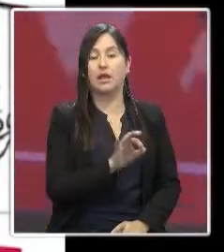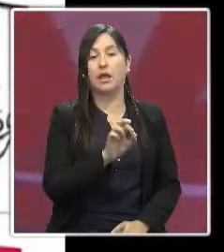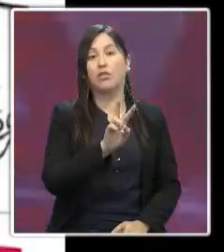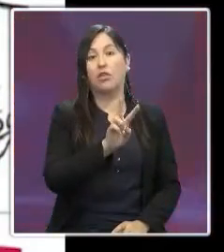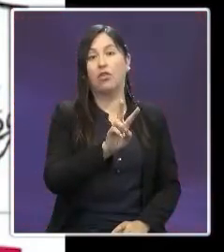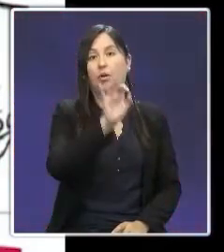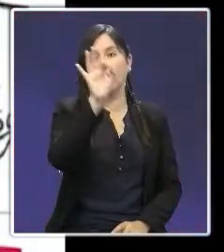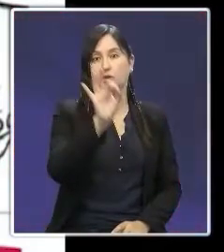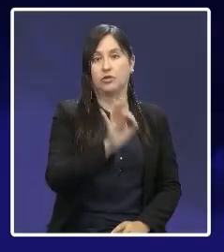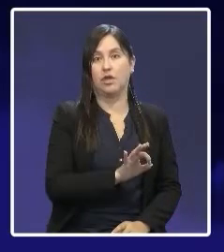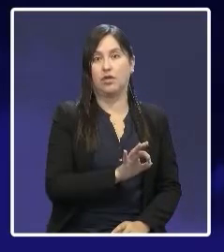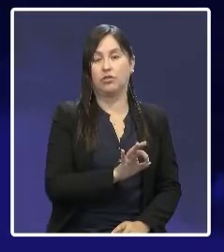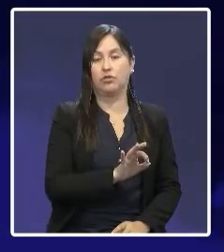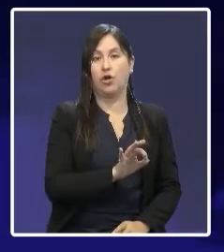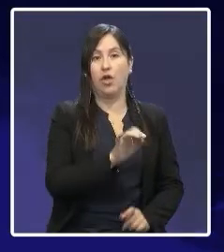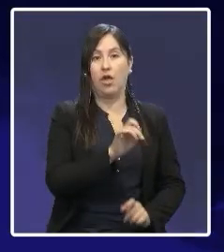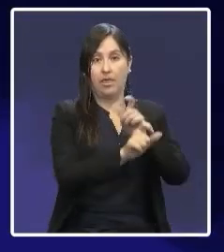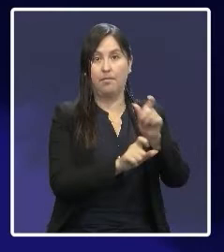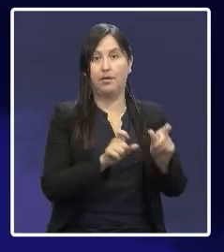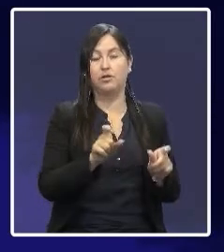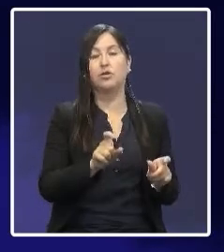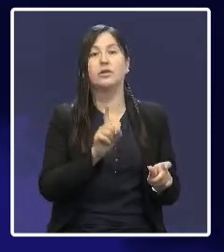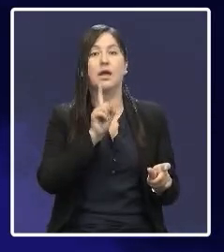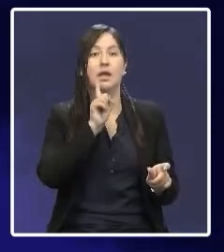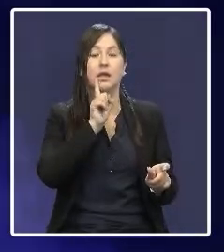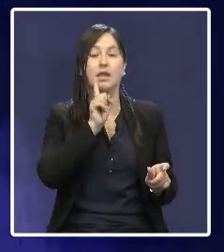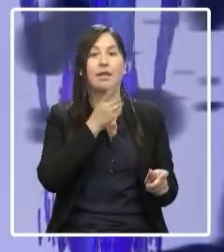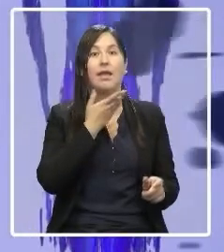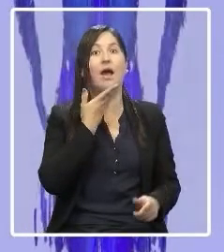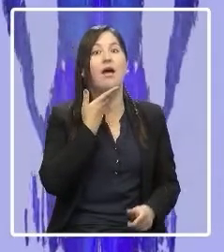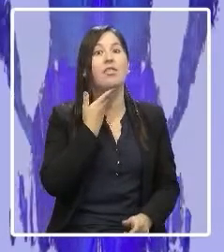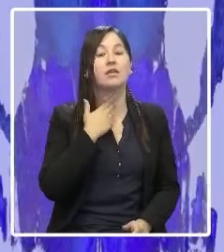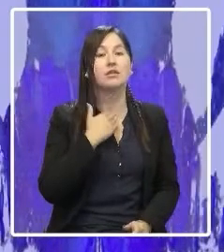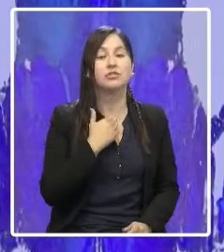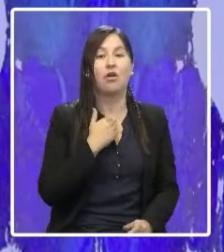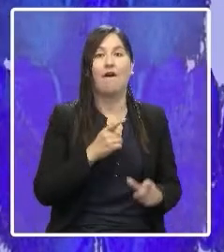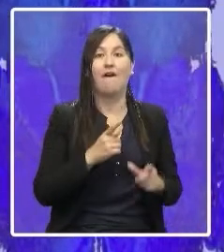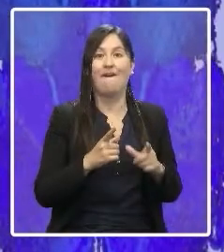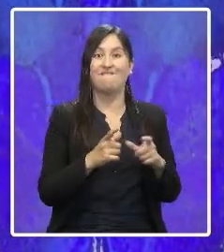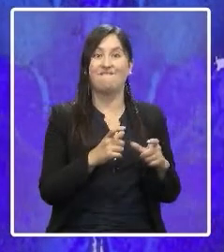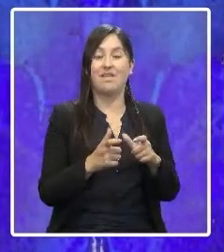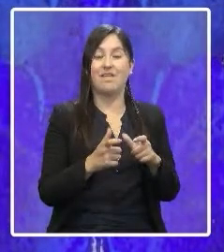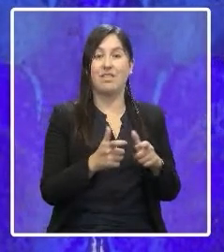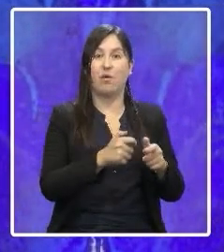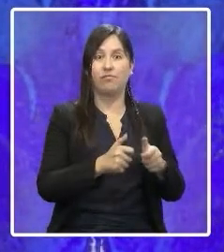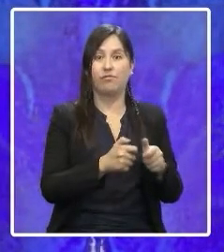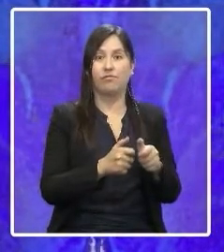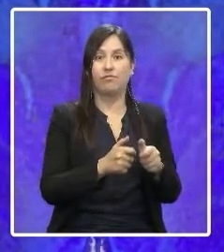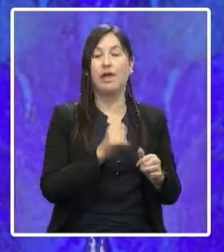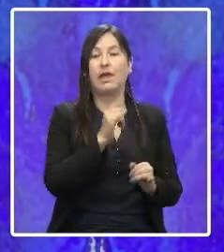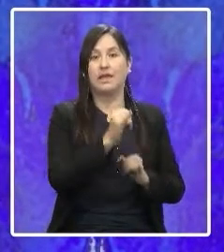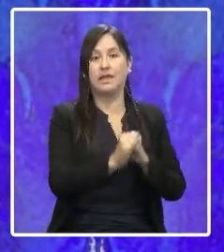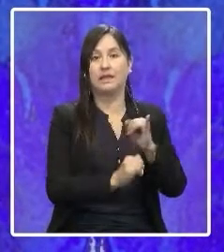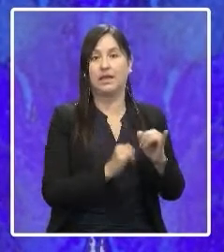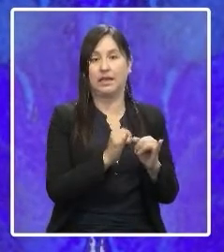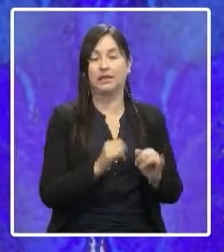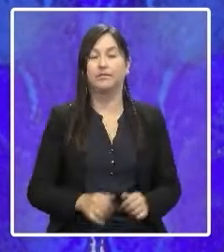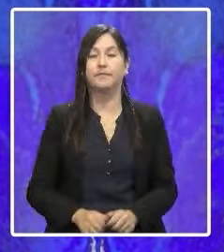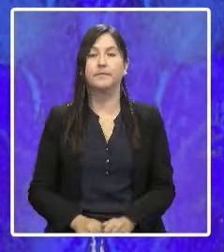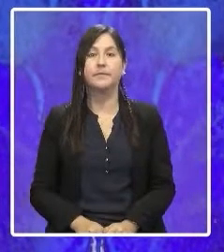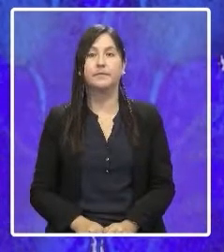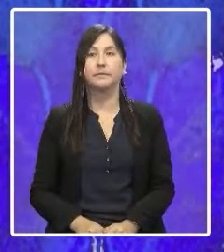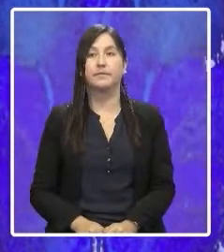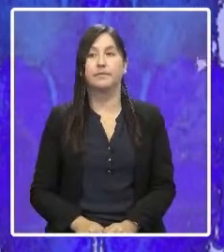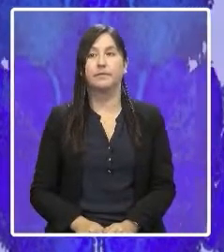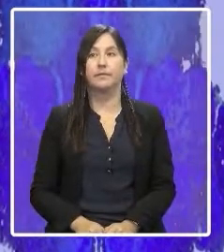internet gaming disorder. And they also found that males were more likely to have internet gaming disorder than females, and the ratio was